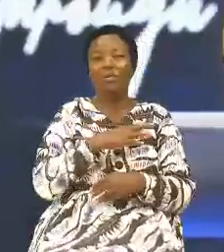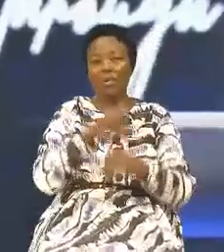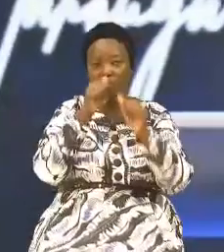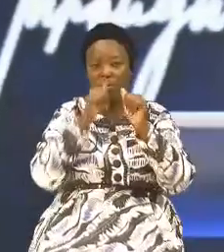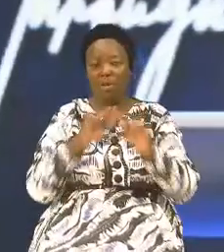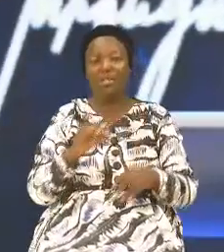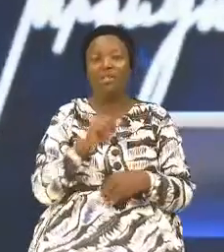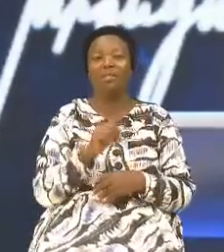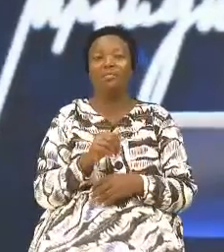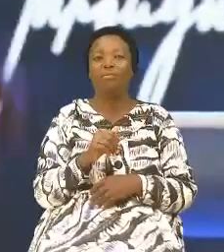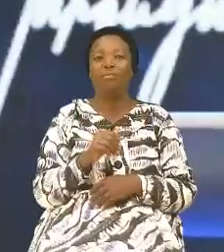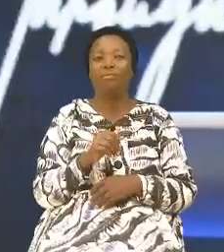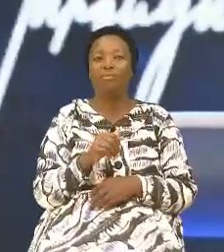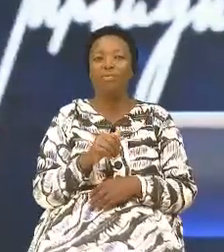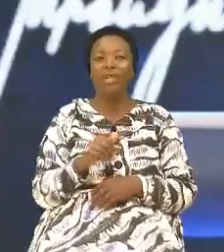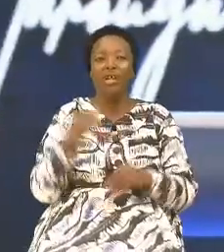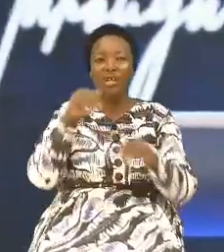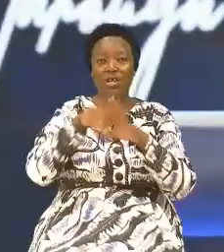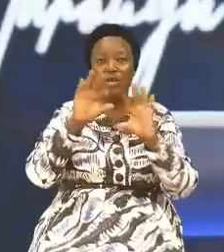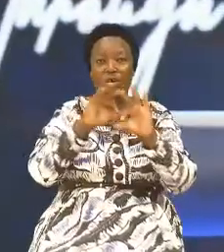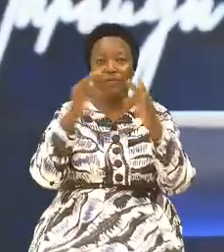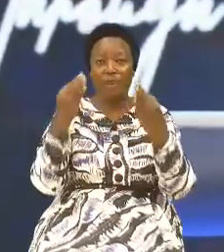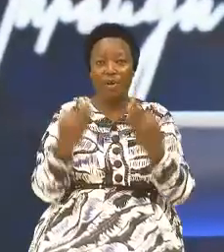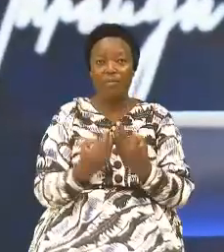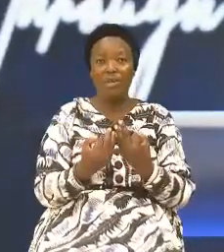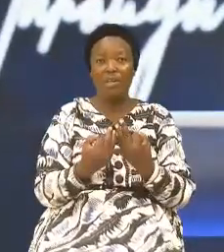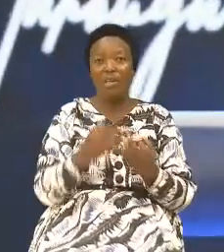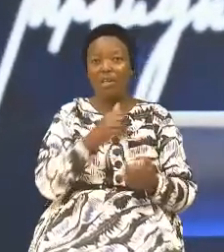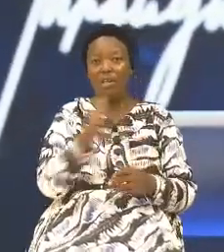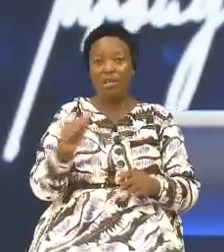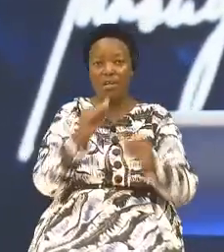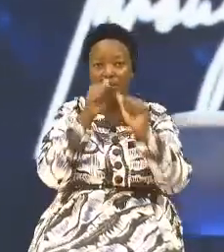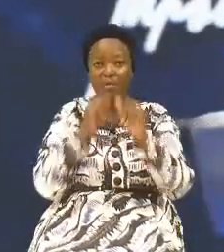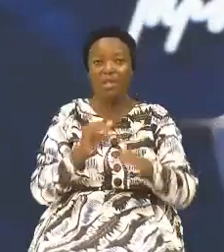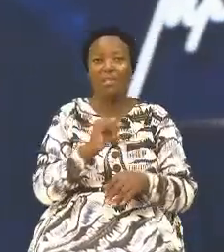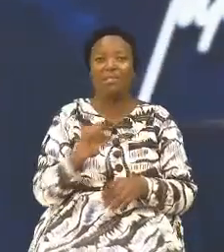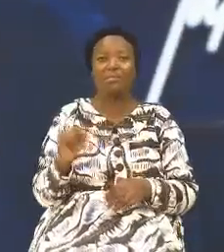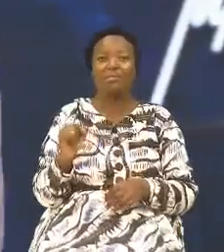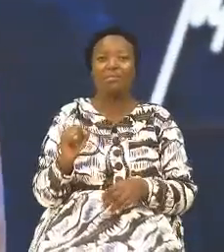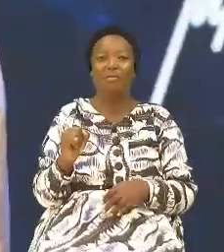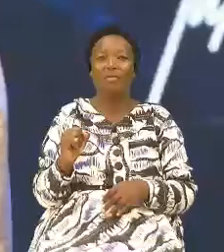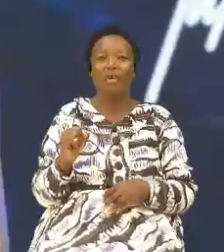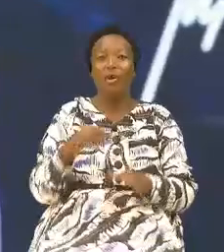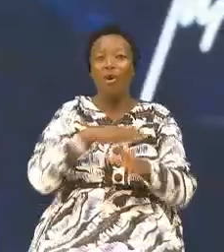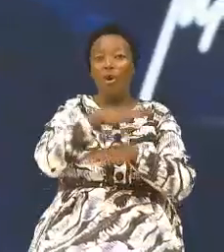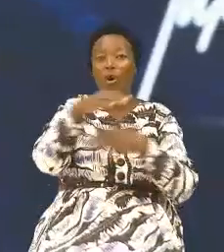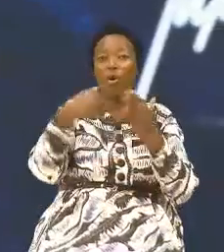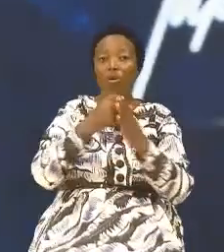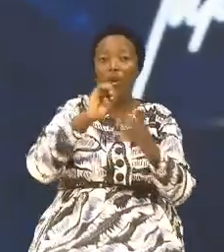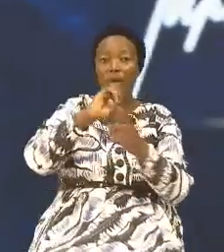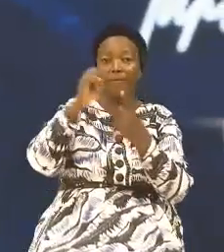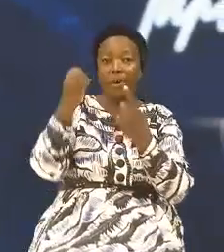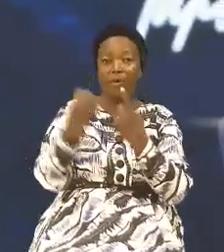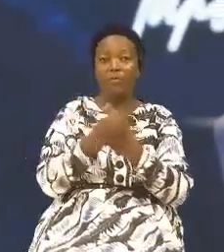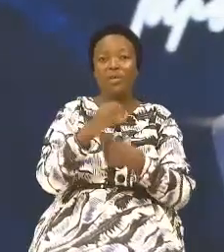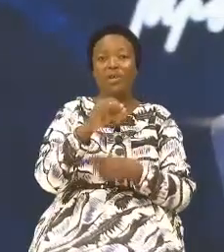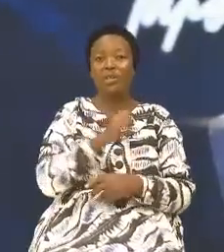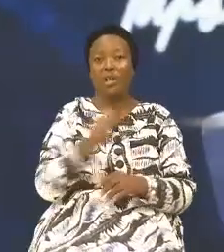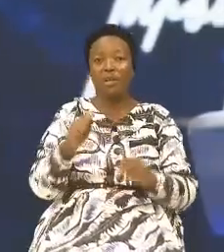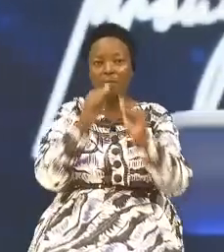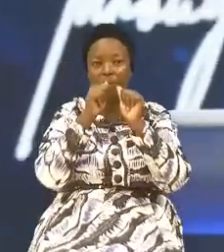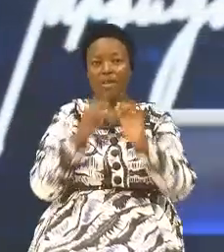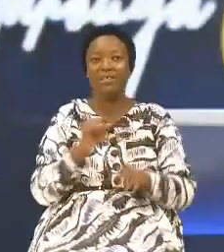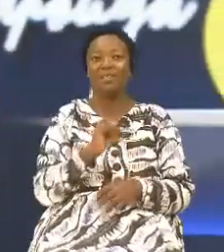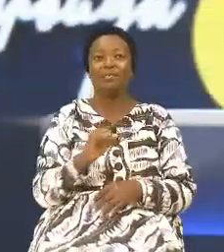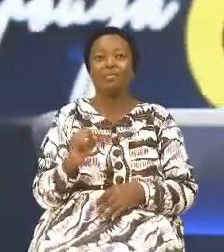blessing. In your family, a blessing. All your environment, a blessing.